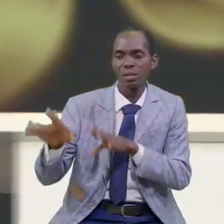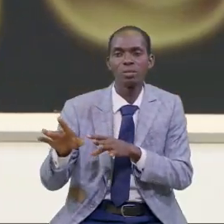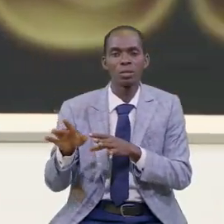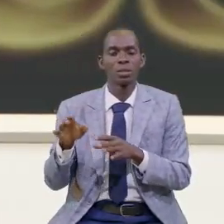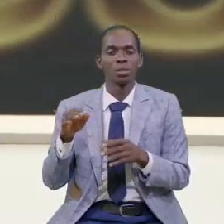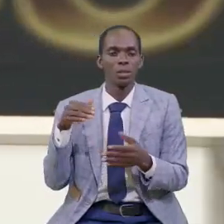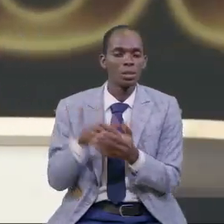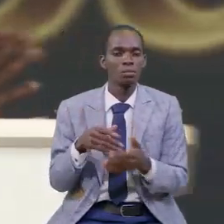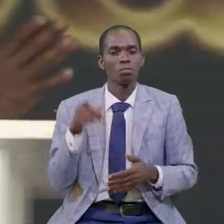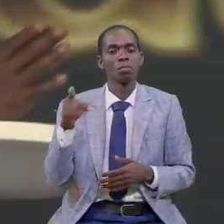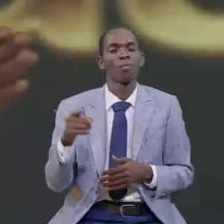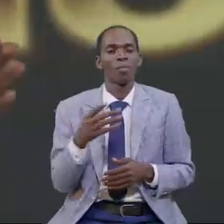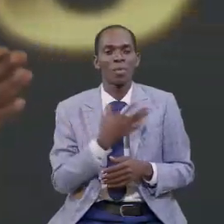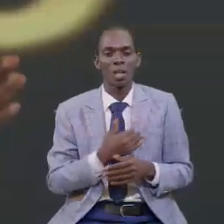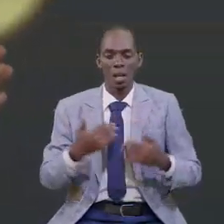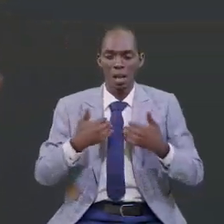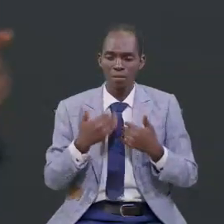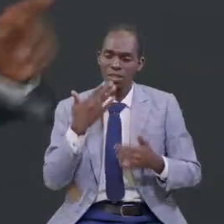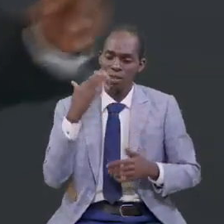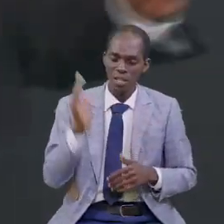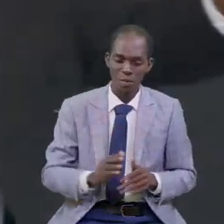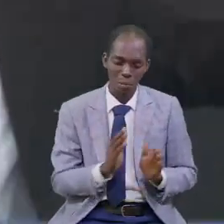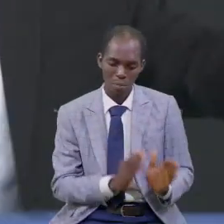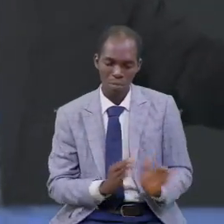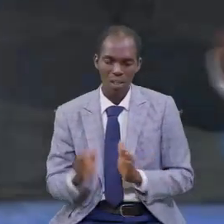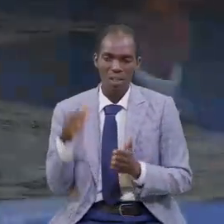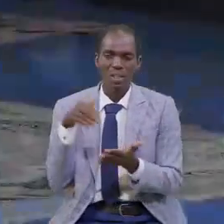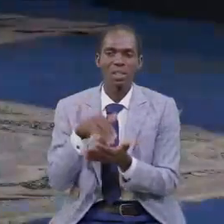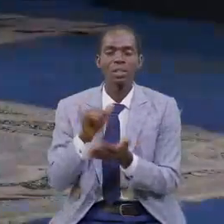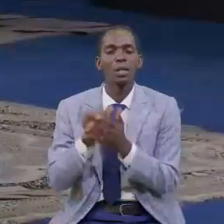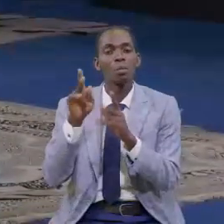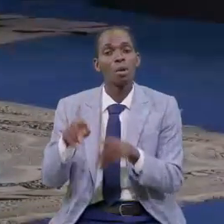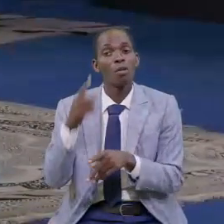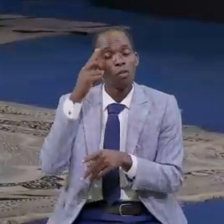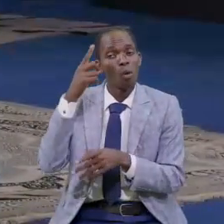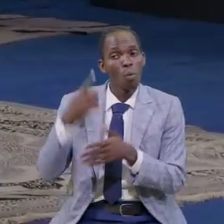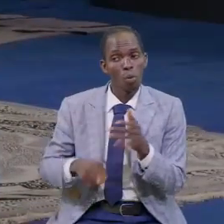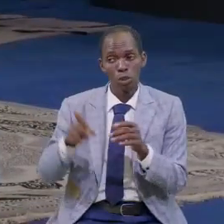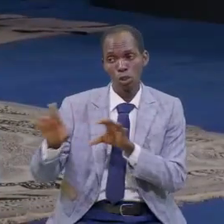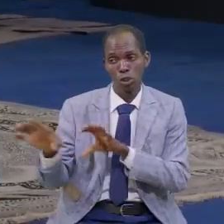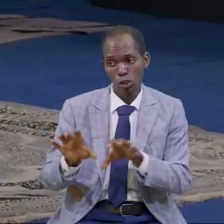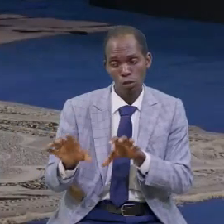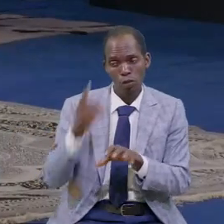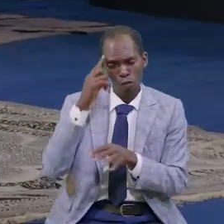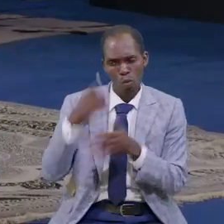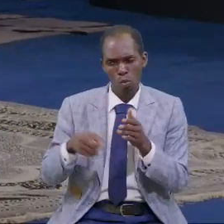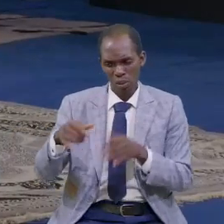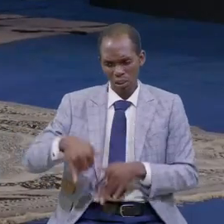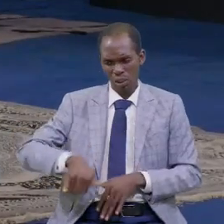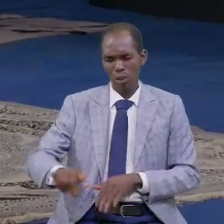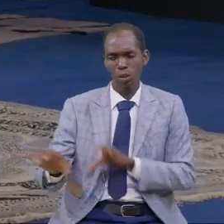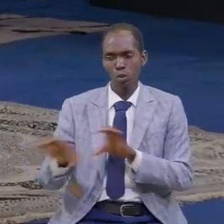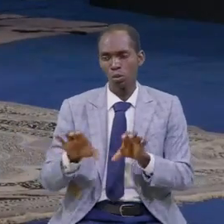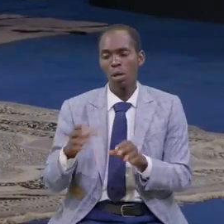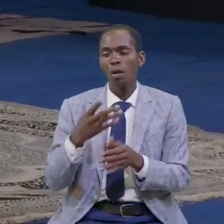evil planning against him for what he has done, for what he is doing now, and for what he may